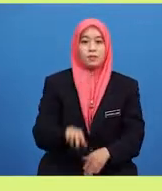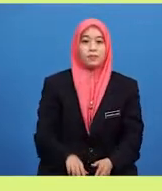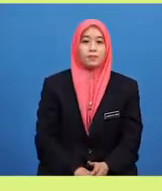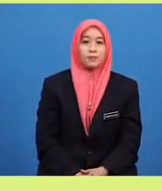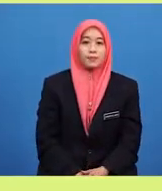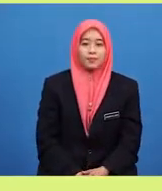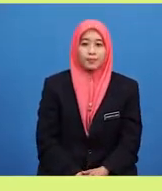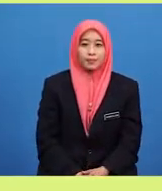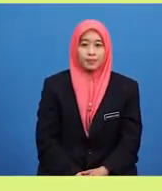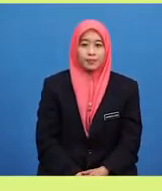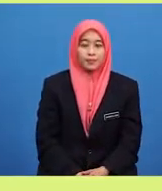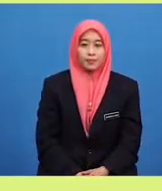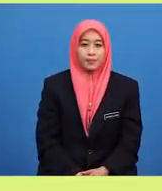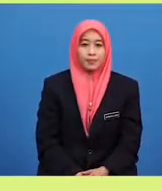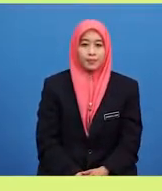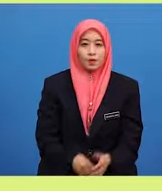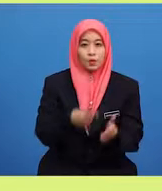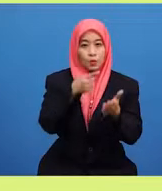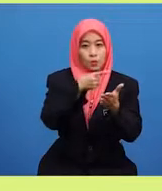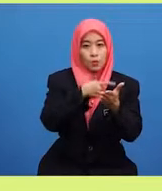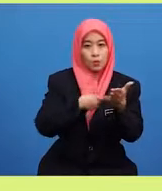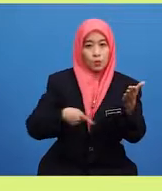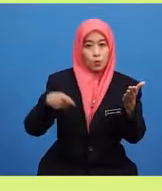It's a ruler.